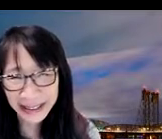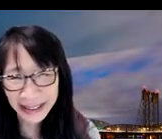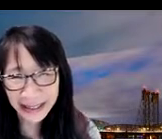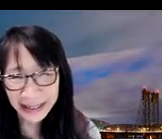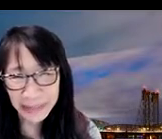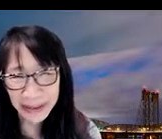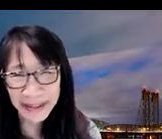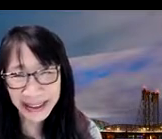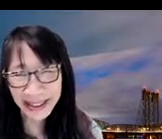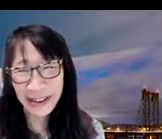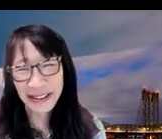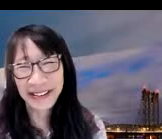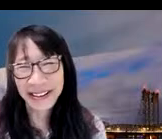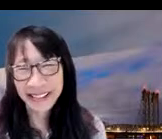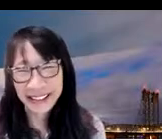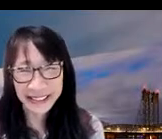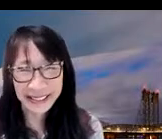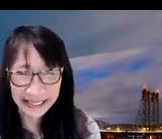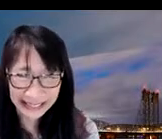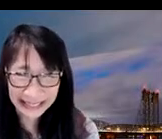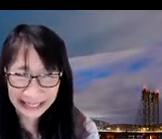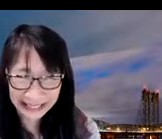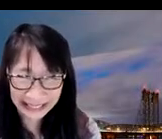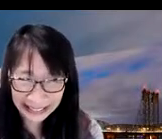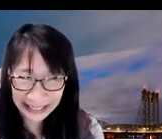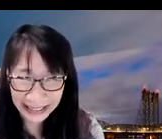Guthrie. Barbara, hello. How are you?